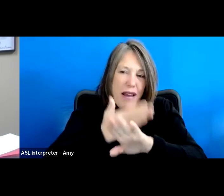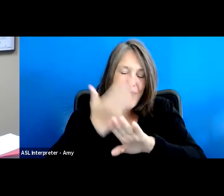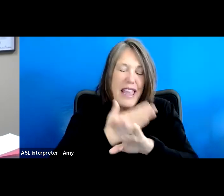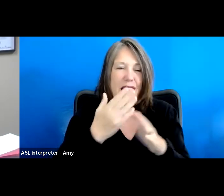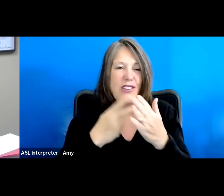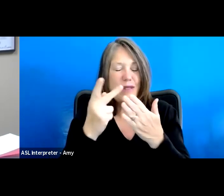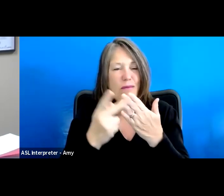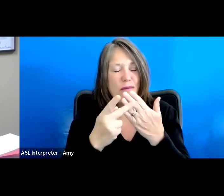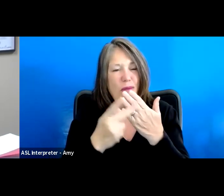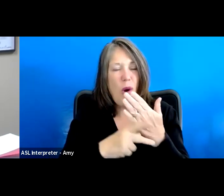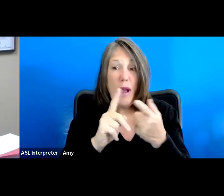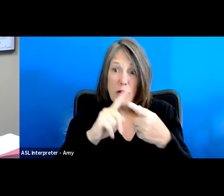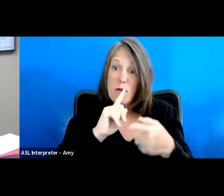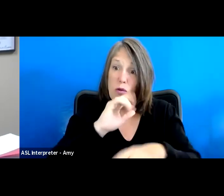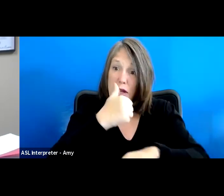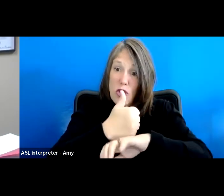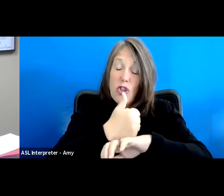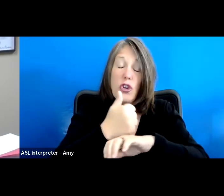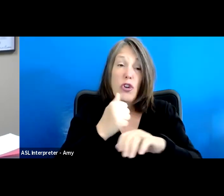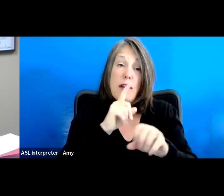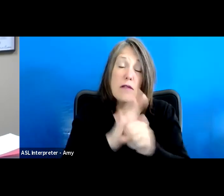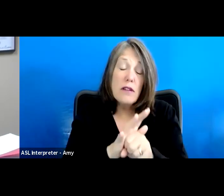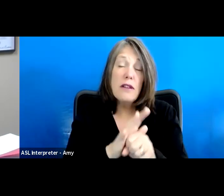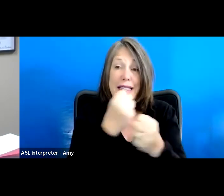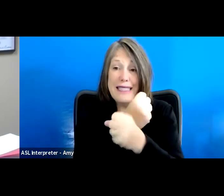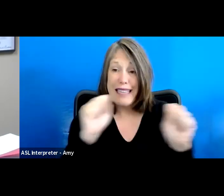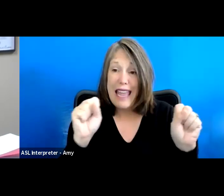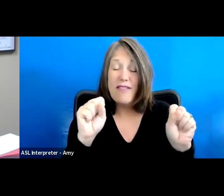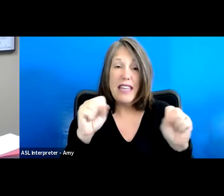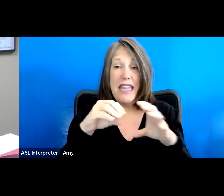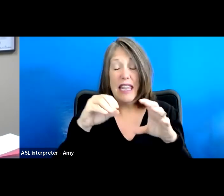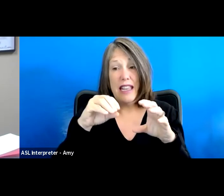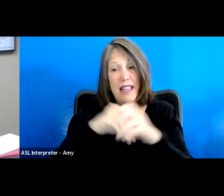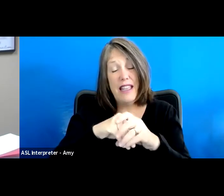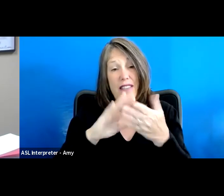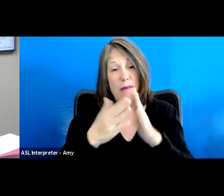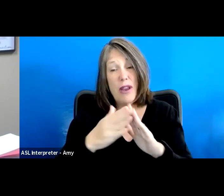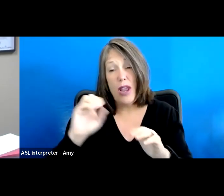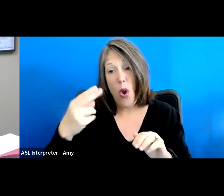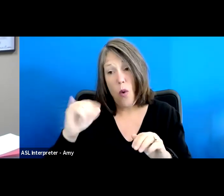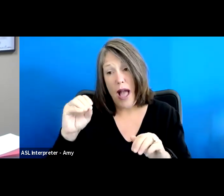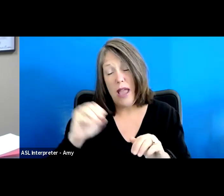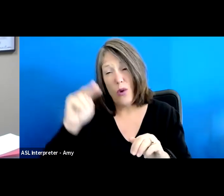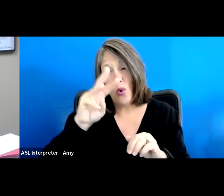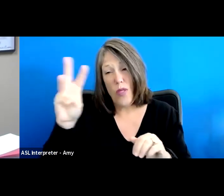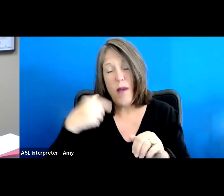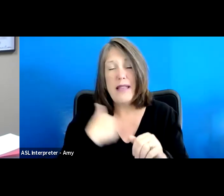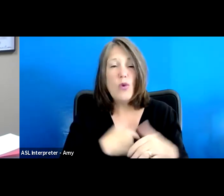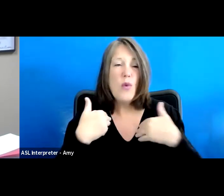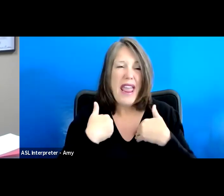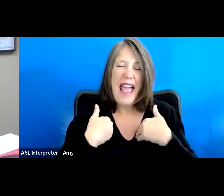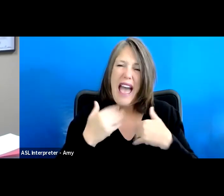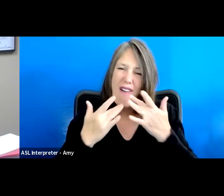ensure safety in the community and ensure safety in people's home. In Ohio, especially Northwest Ohio, we have a lack